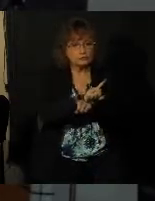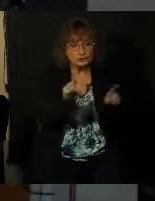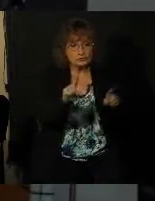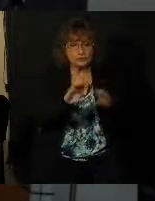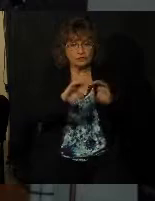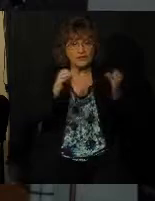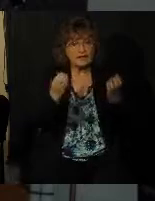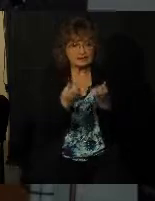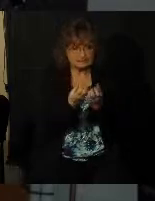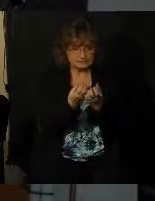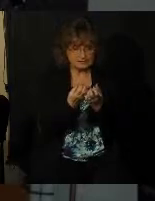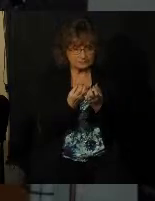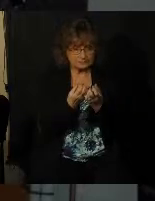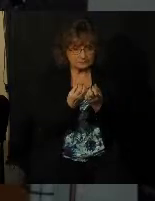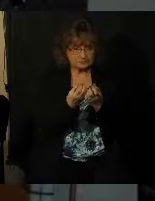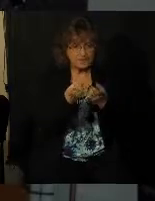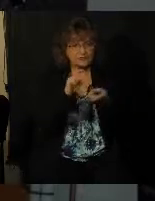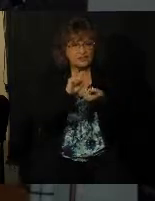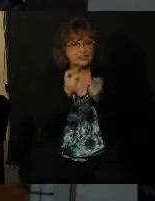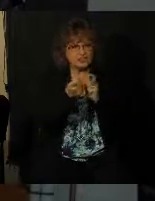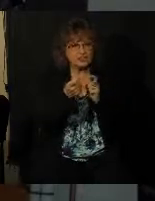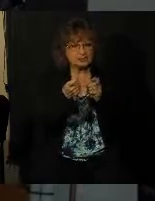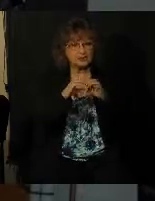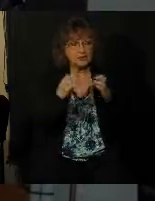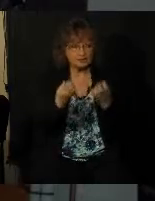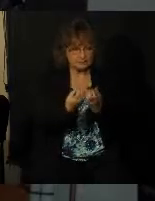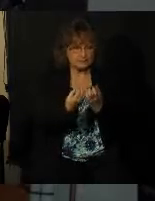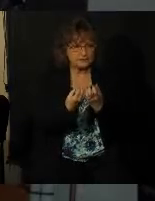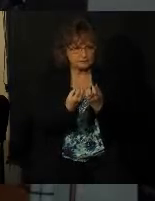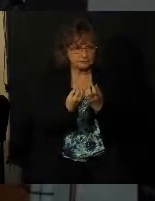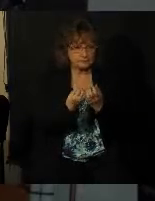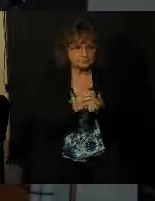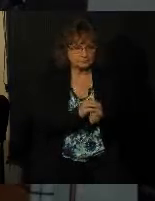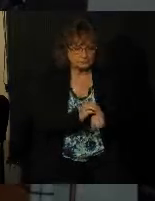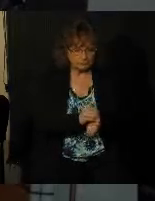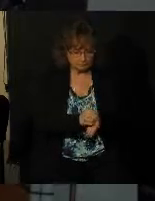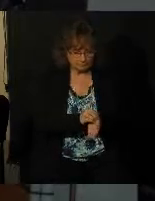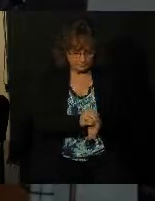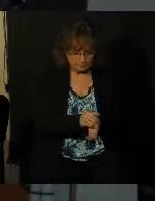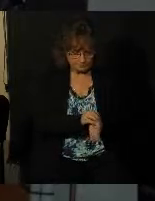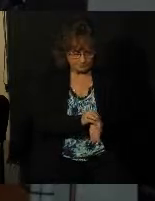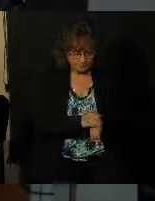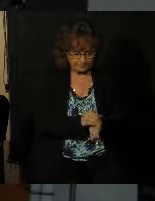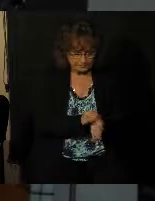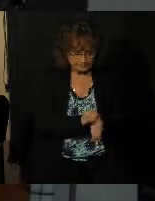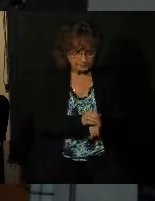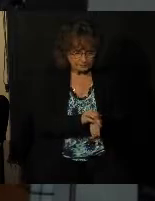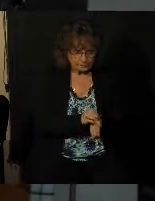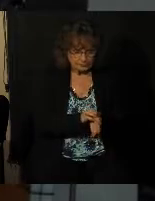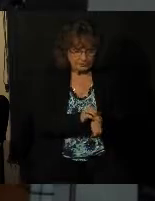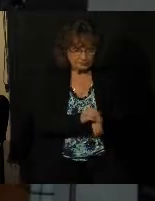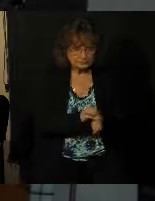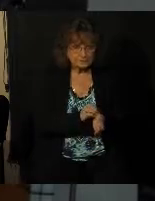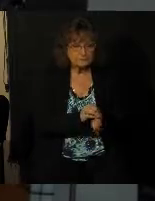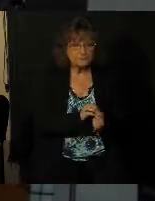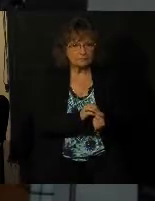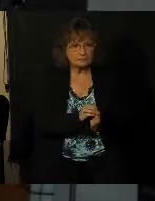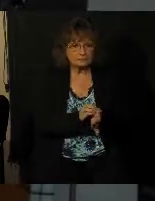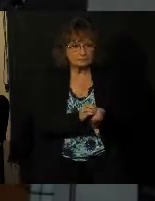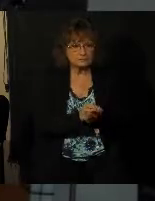head out to their vocational class, whether that's welding shop, photography, whatever it is. And the classroom's a fully certified